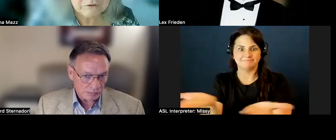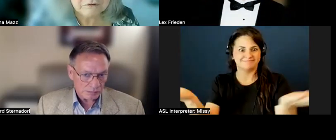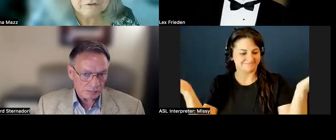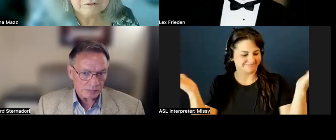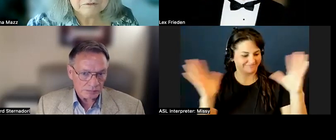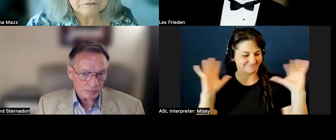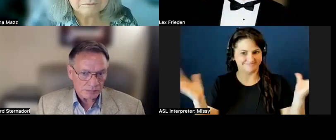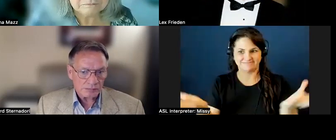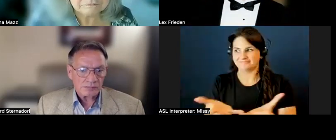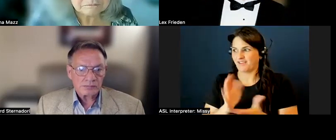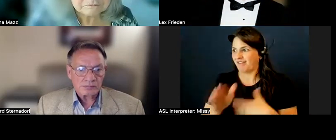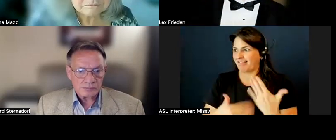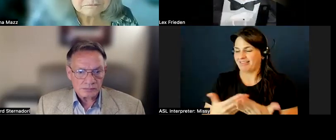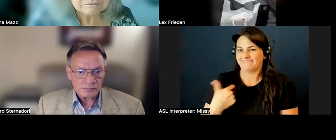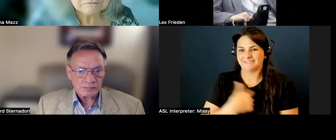boat.